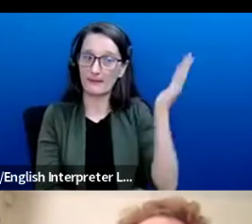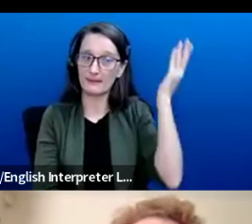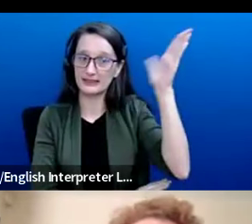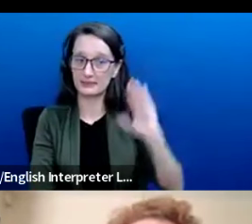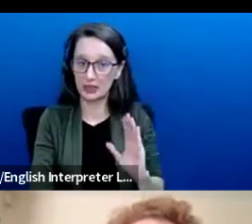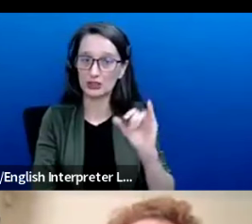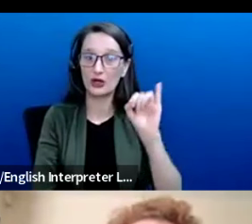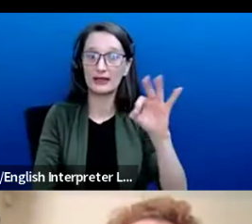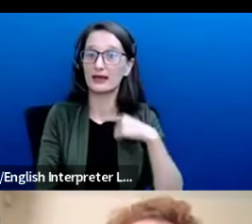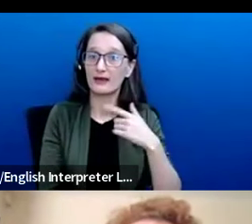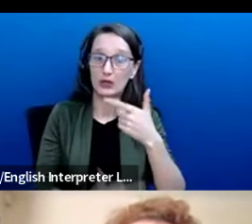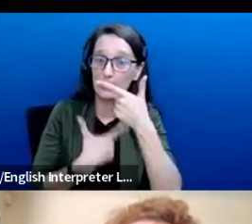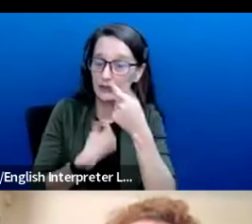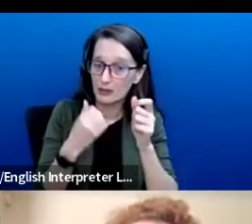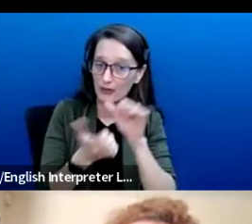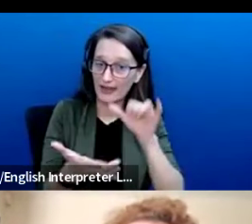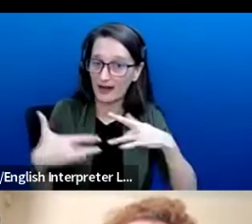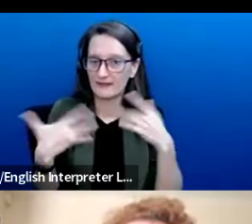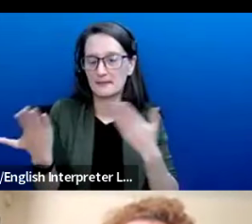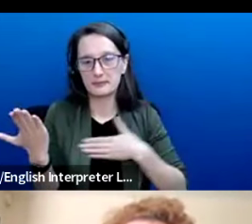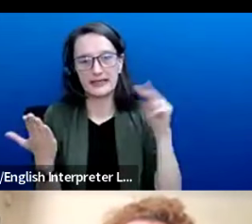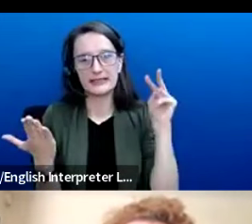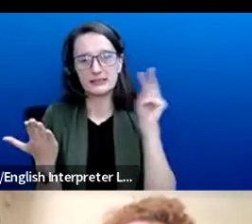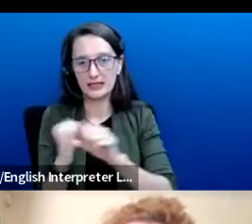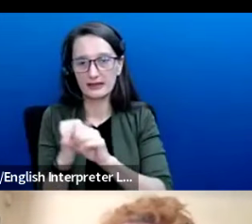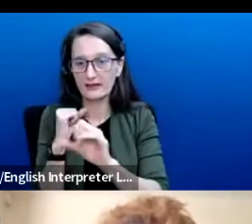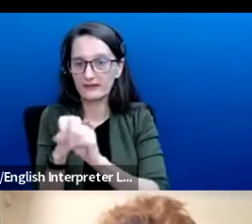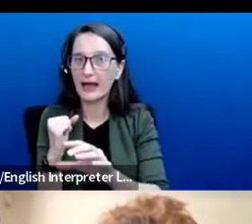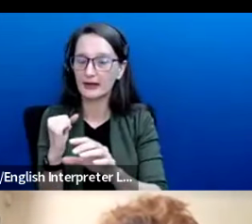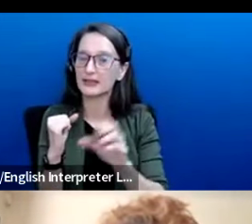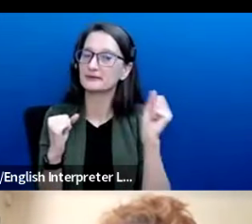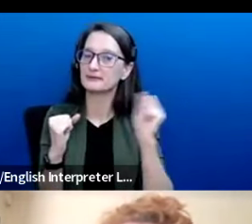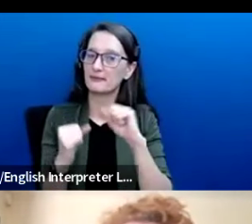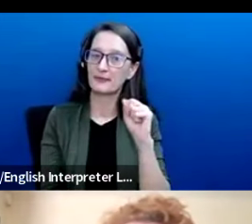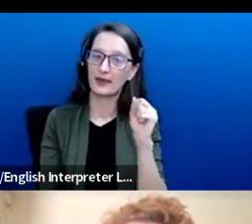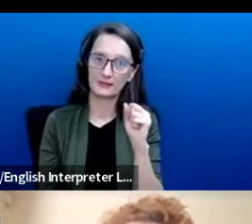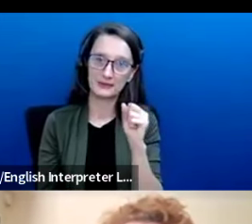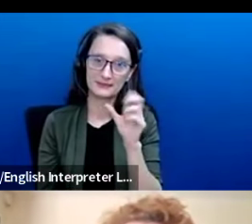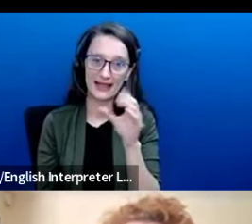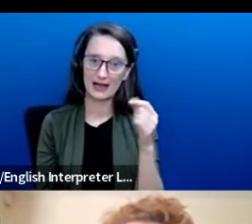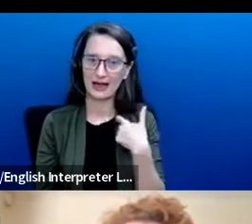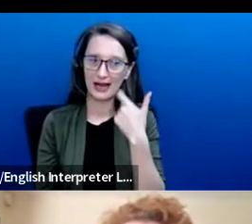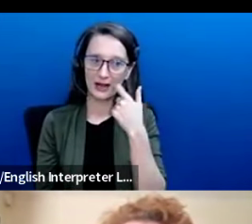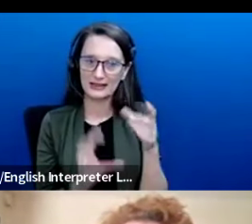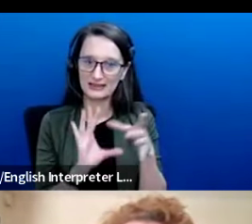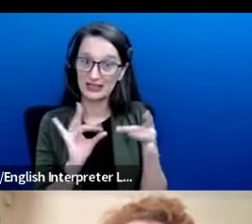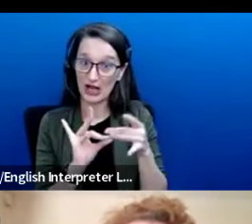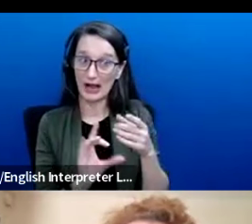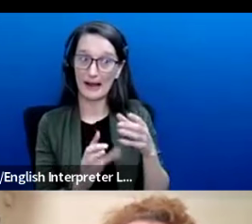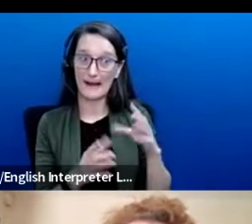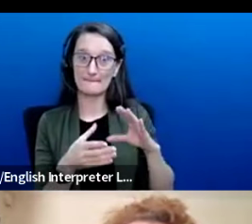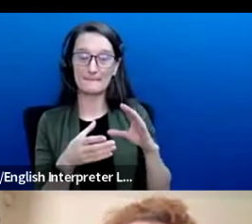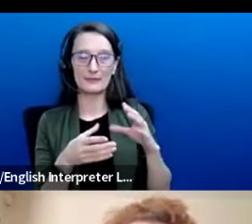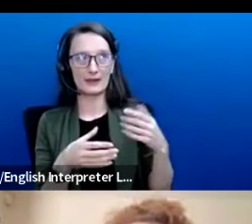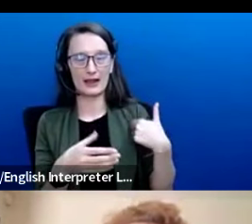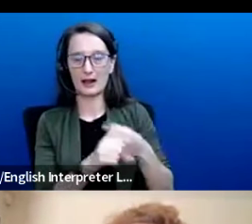you are interested in that, check out the flyers that have been done. But yes, I got a message from my boss, Lori Benellis,